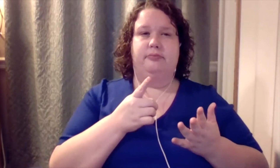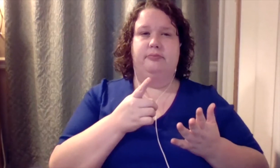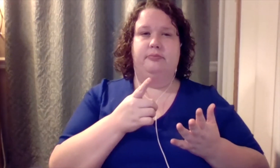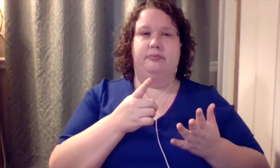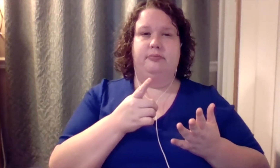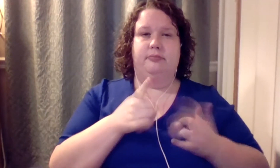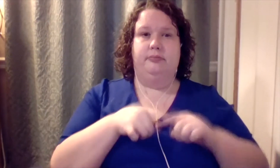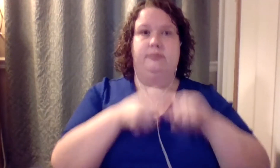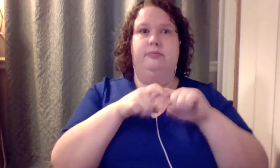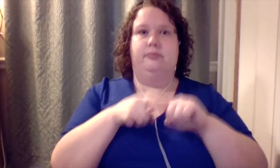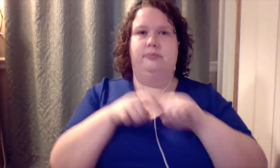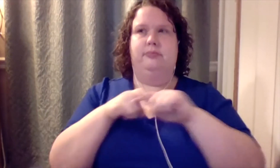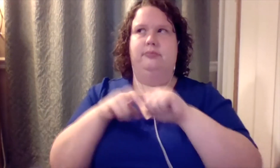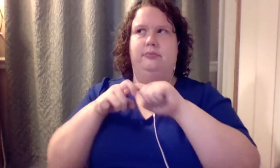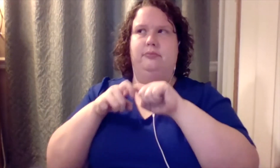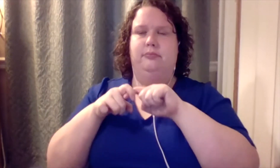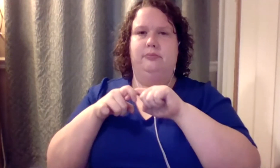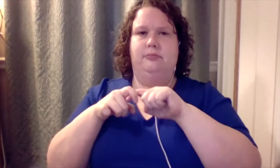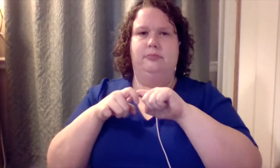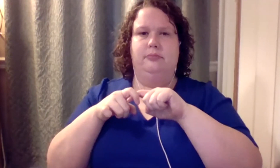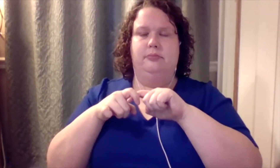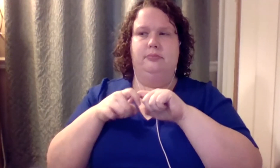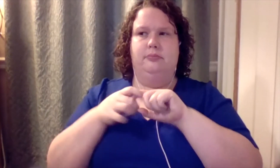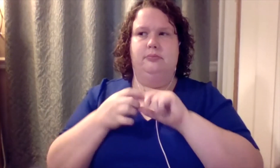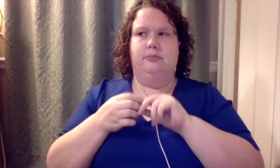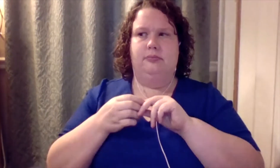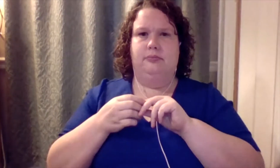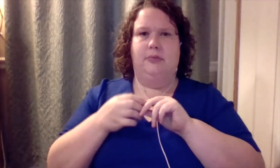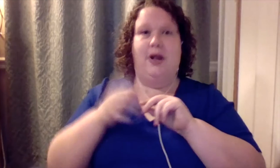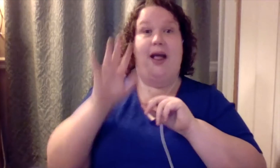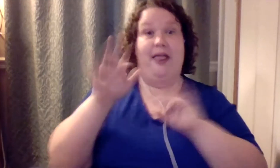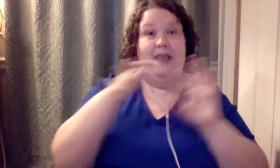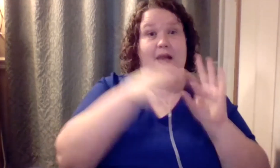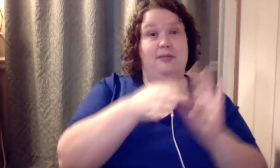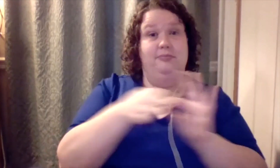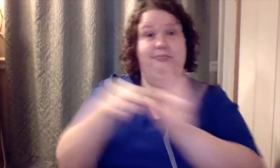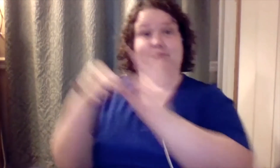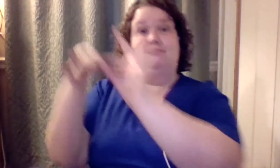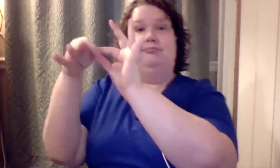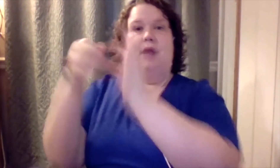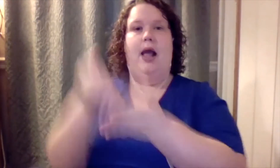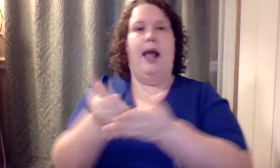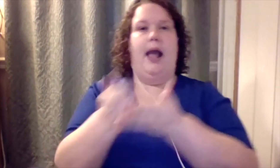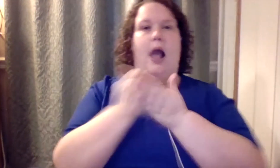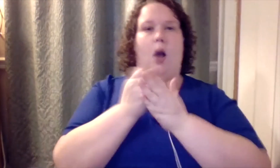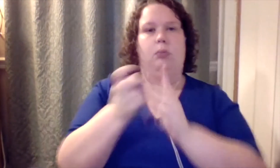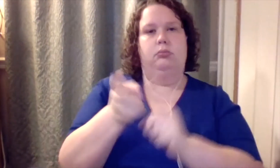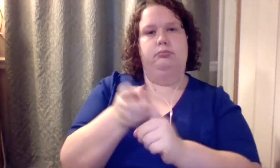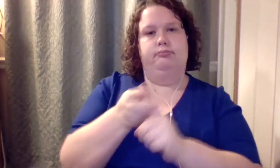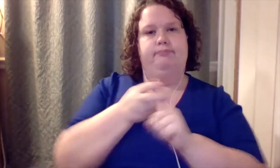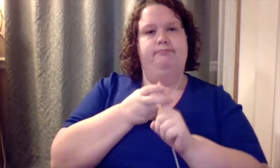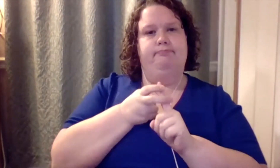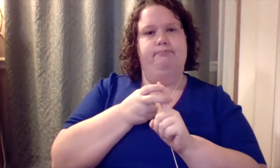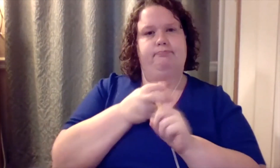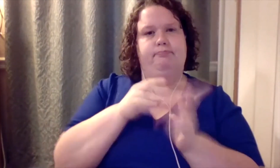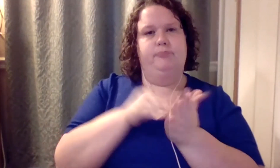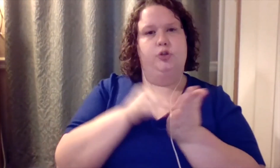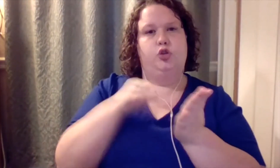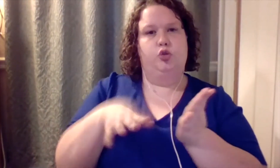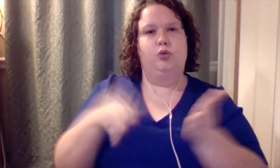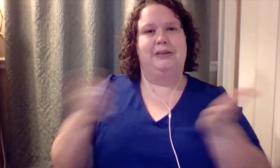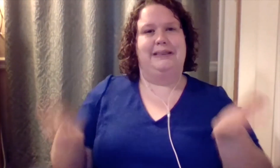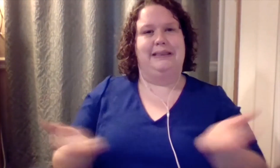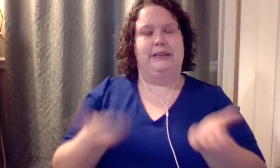are built for that strengthen retention, students, parents,